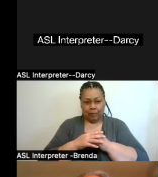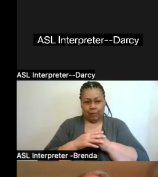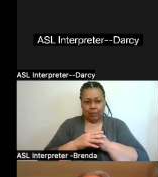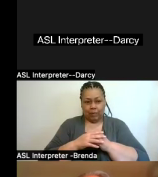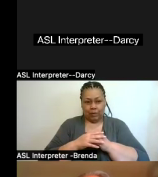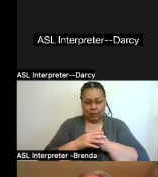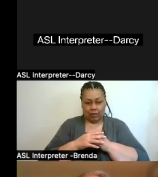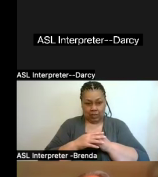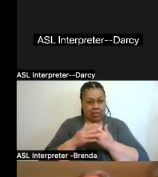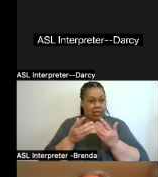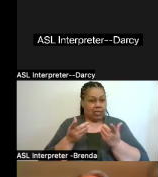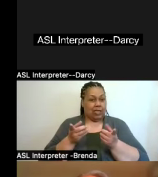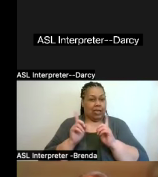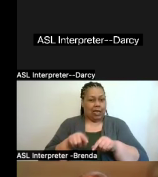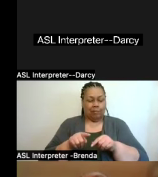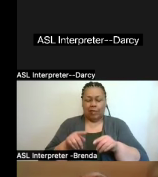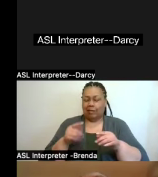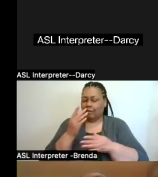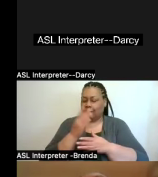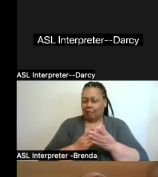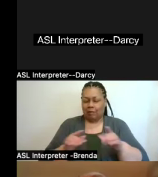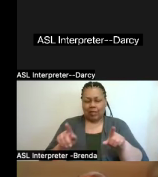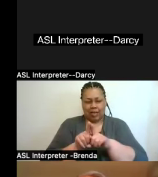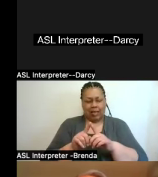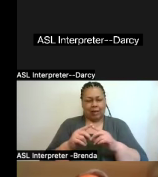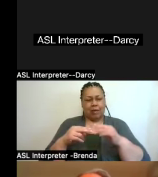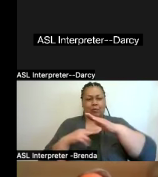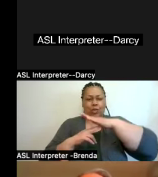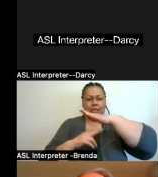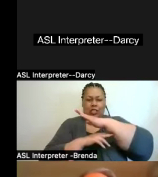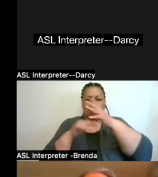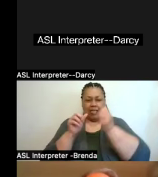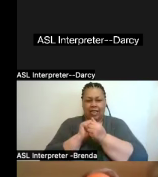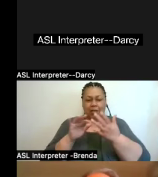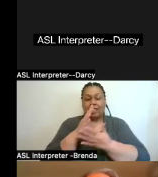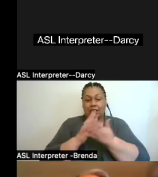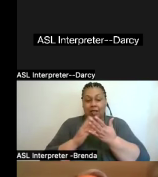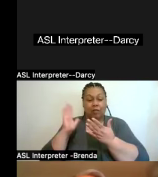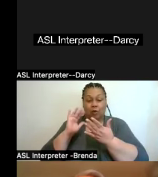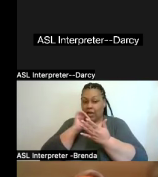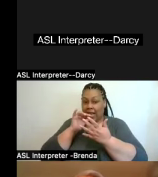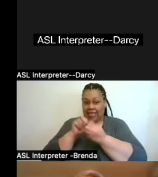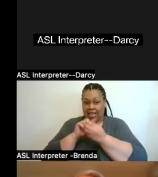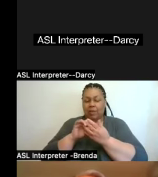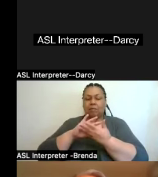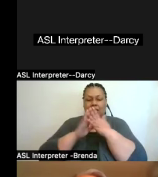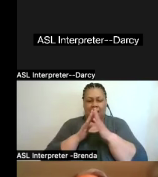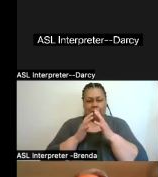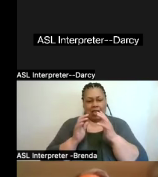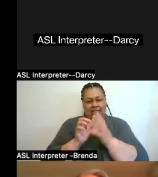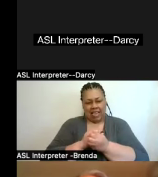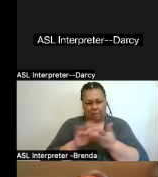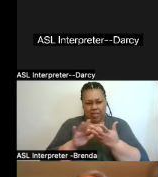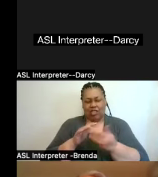So there were some of the same bridges were damaged, as well as some other ones that were not damaged in the 1971 San Fernando earthquake. You see that there